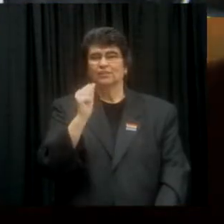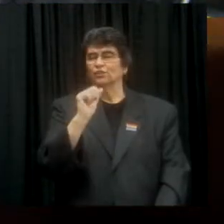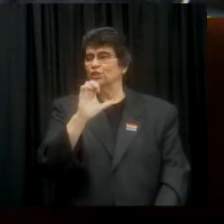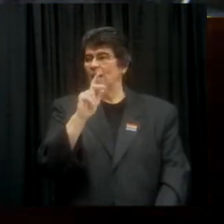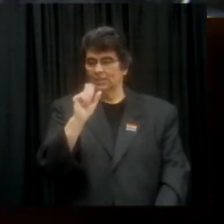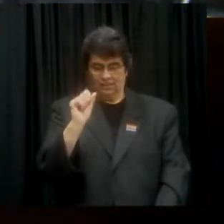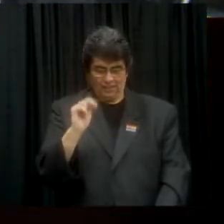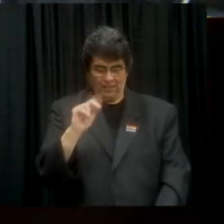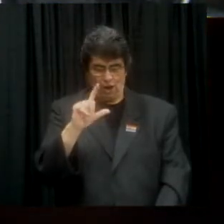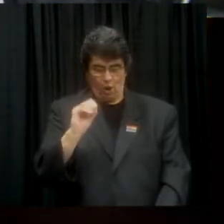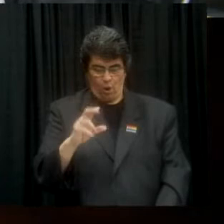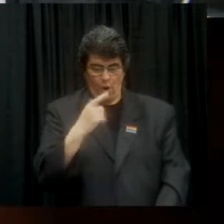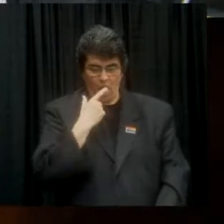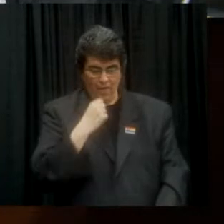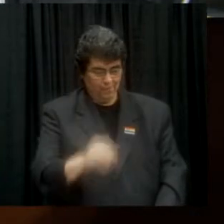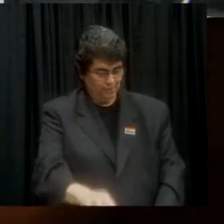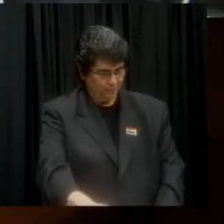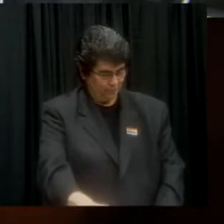Jackson Lohr,